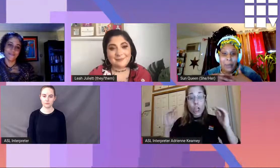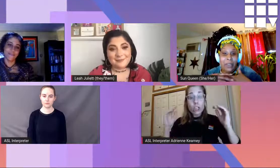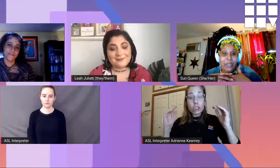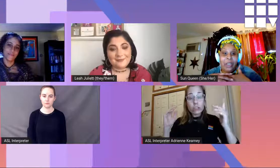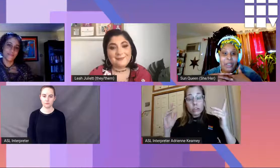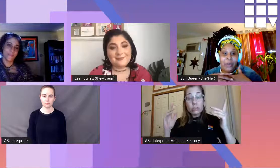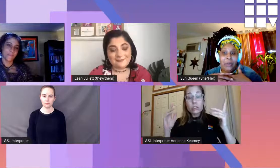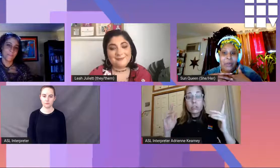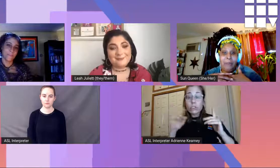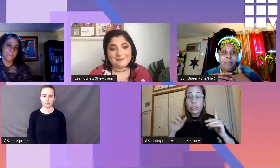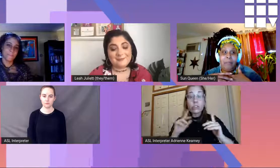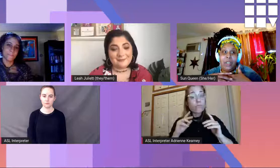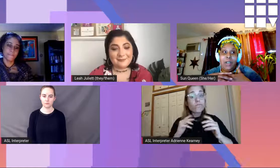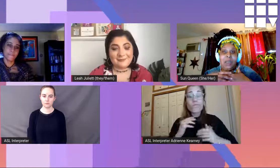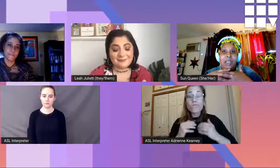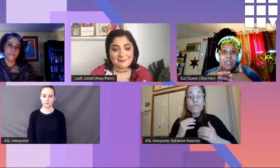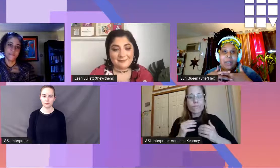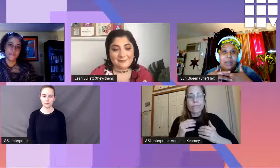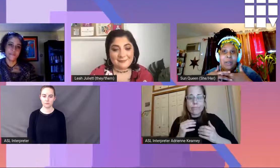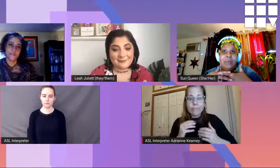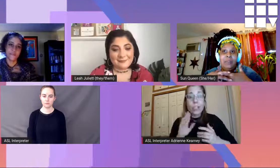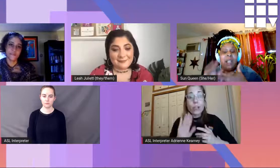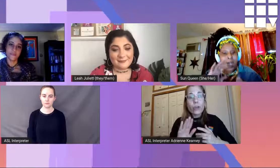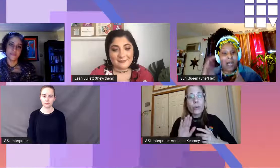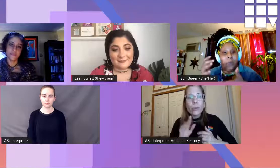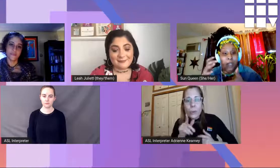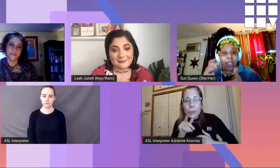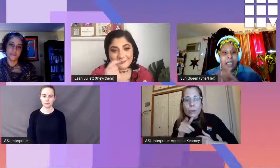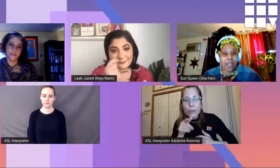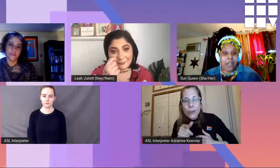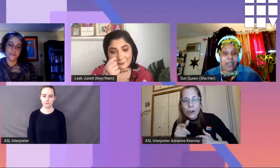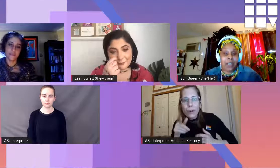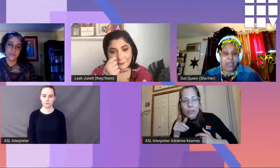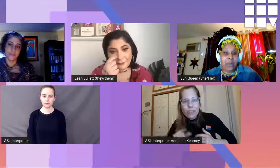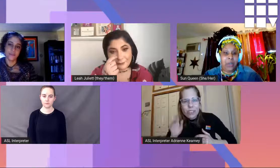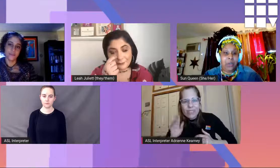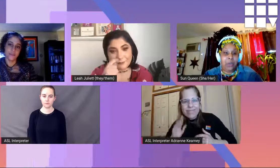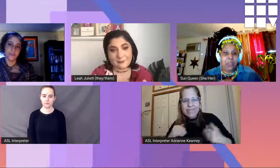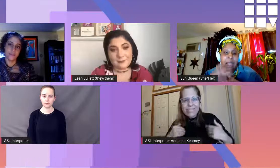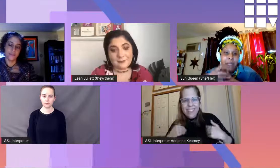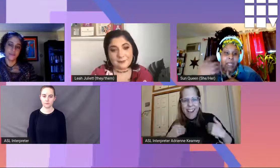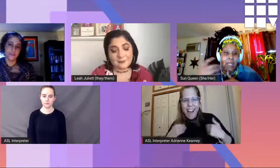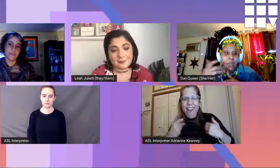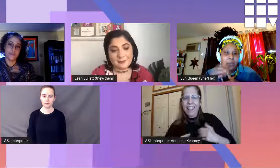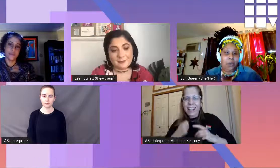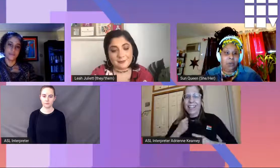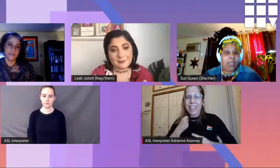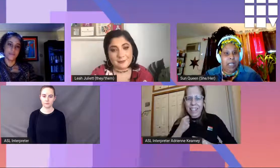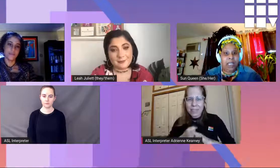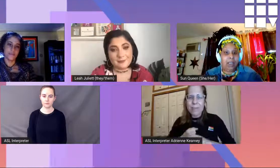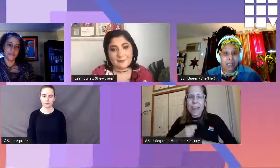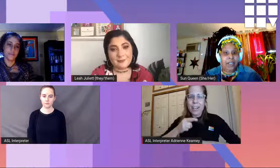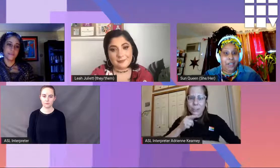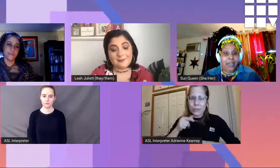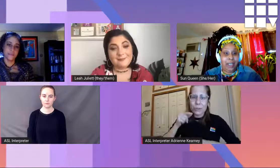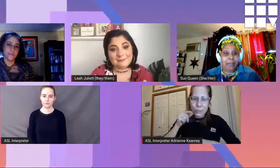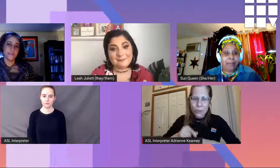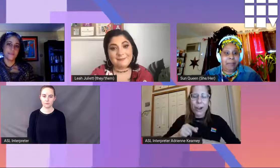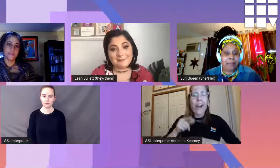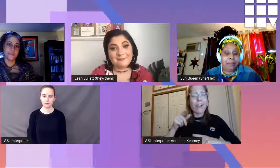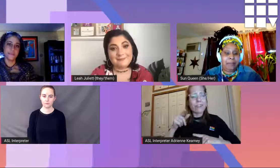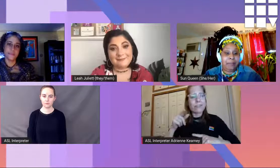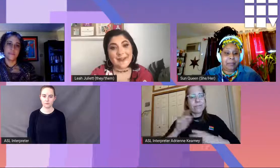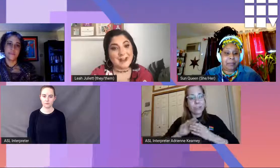very important to, still connect with your younger self to navigate through today's